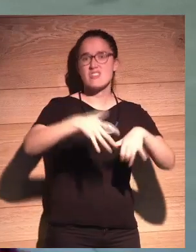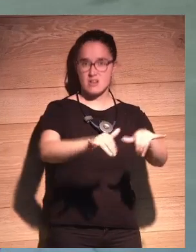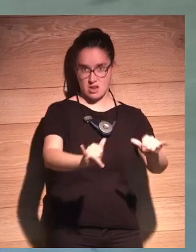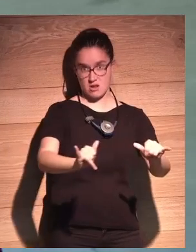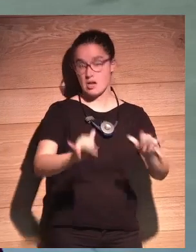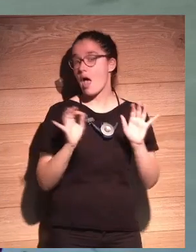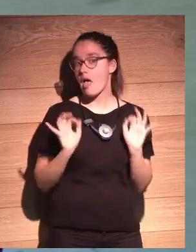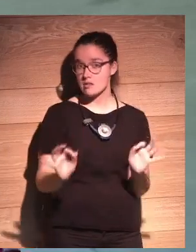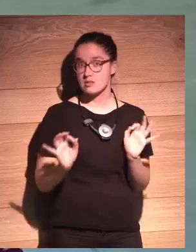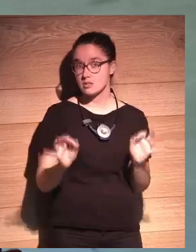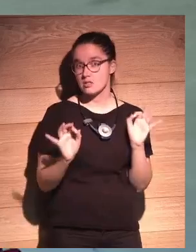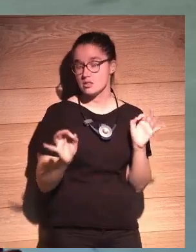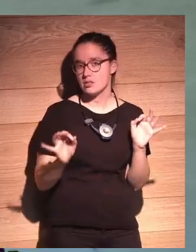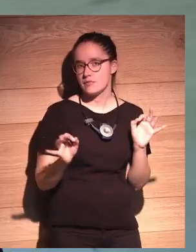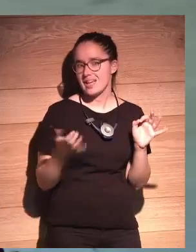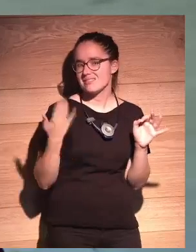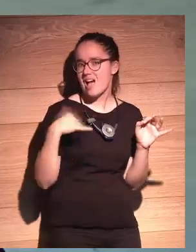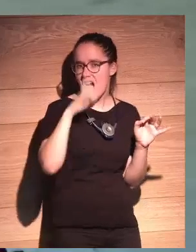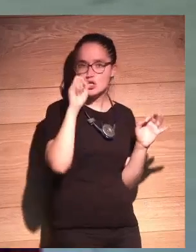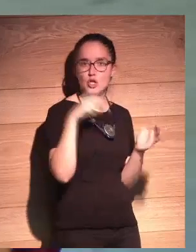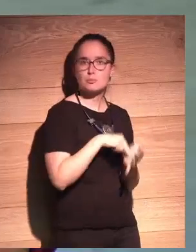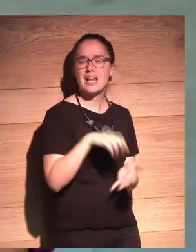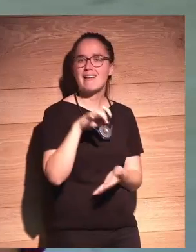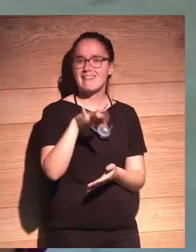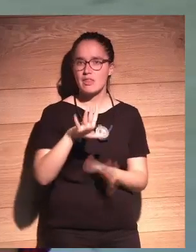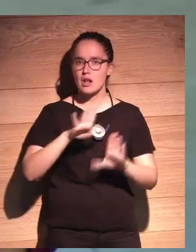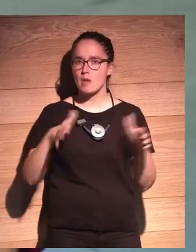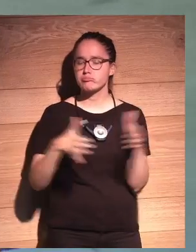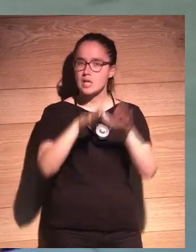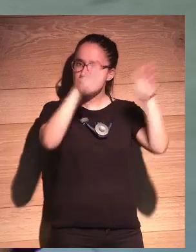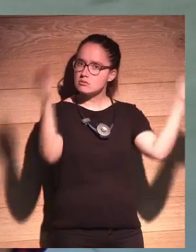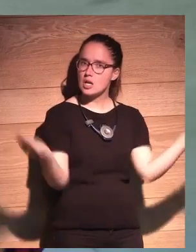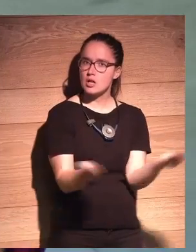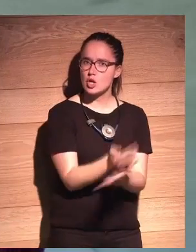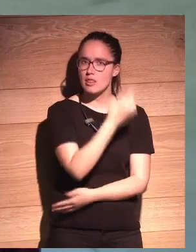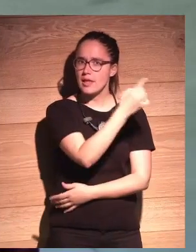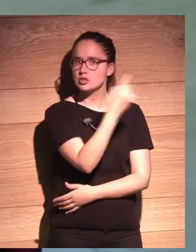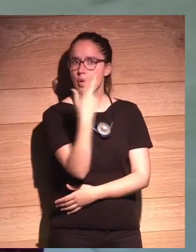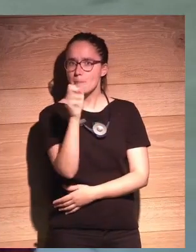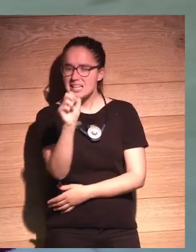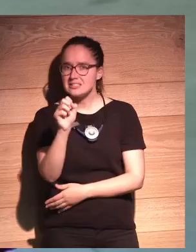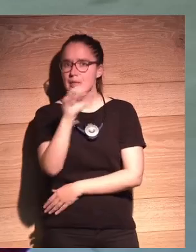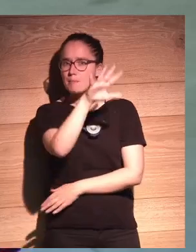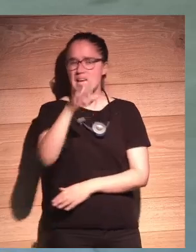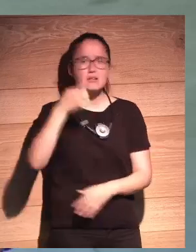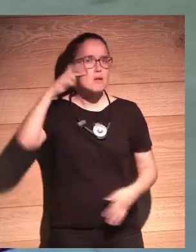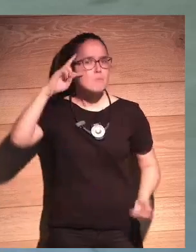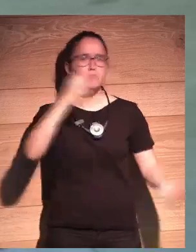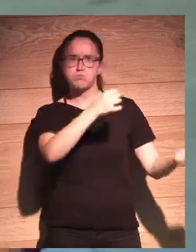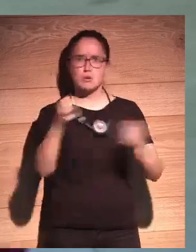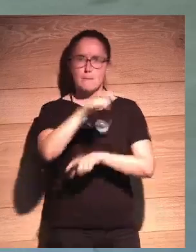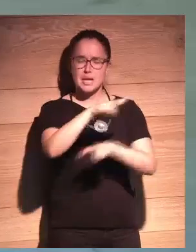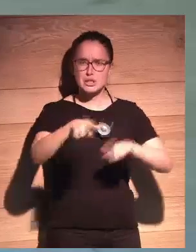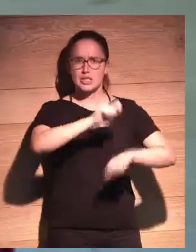in the goals, culture is not the protagonist of any of these goals, but in 2015 more than